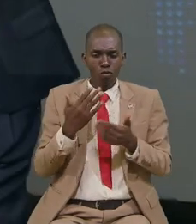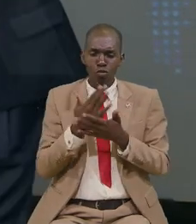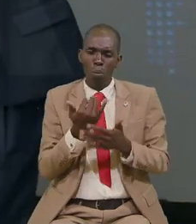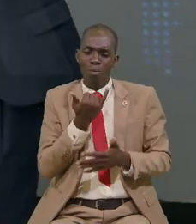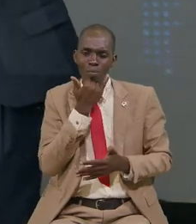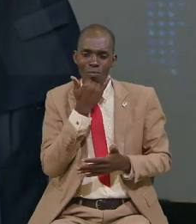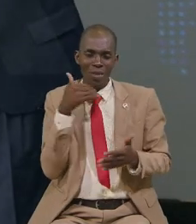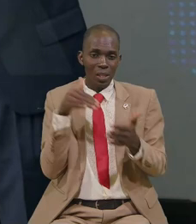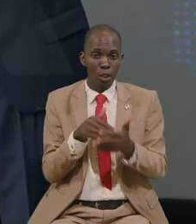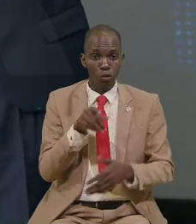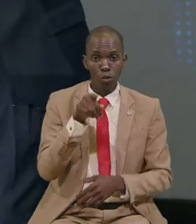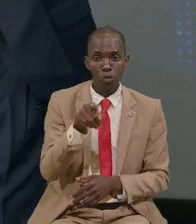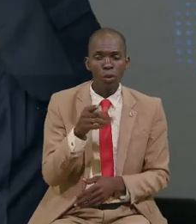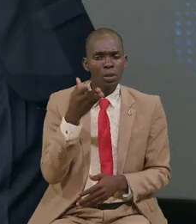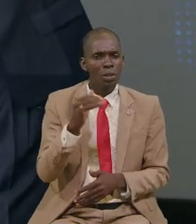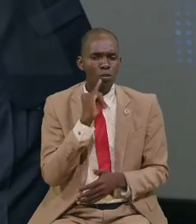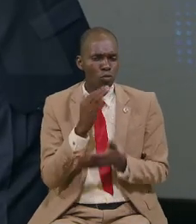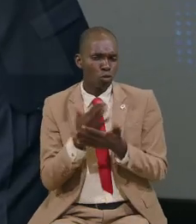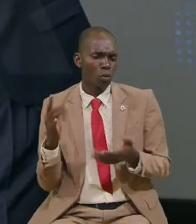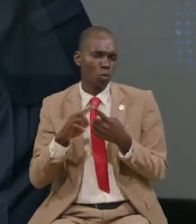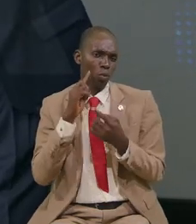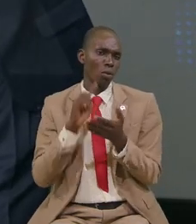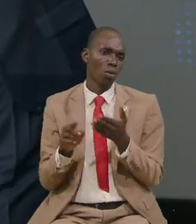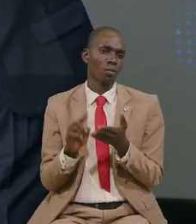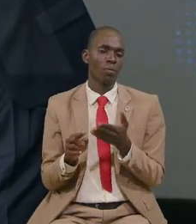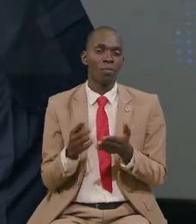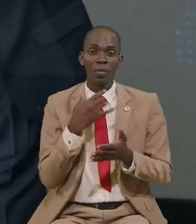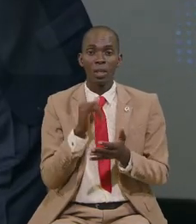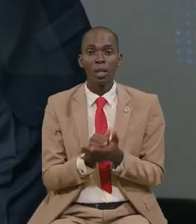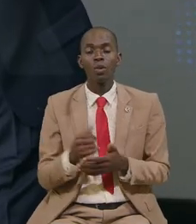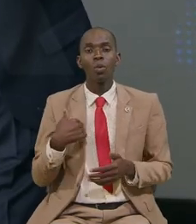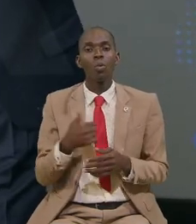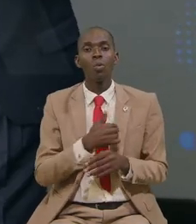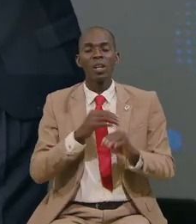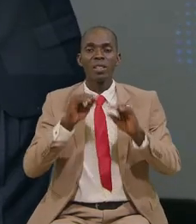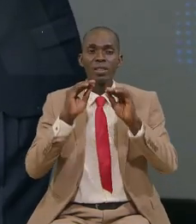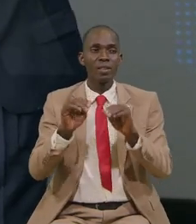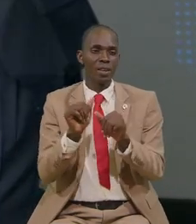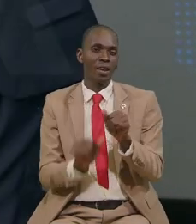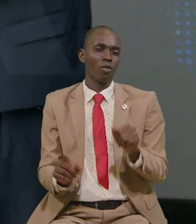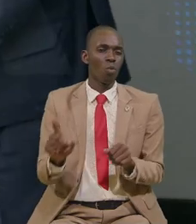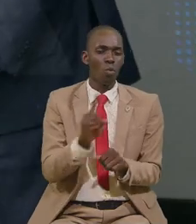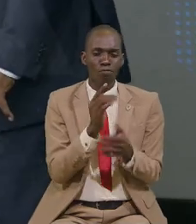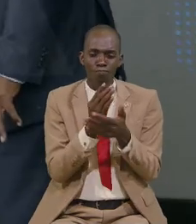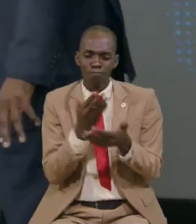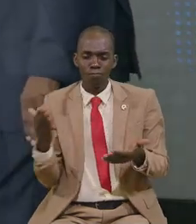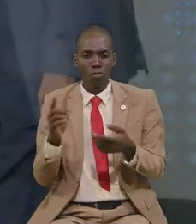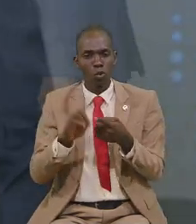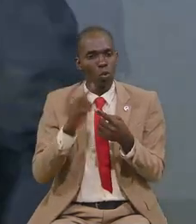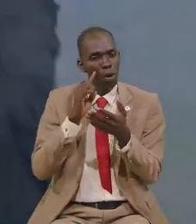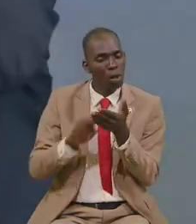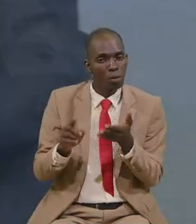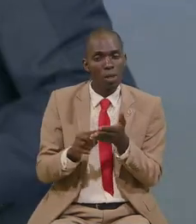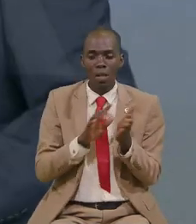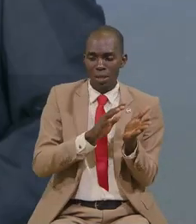you, there is something to observe. And it says we teach everyone something to observe. Leave your